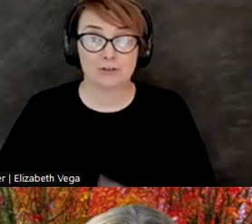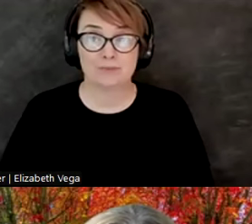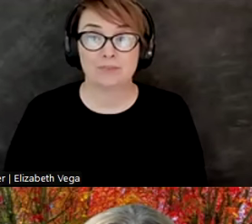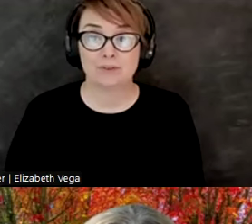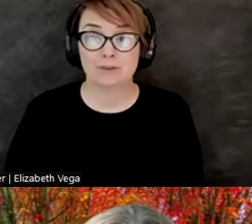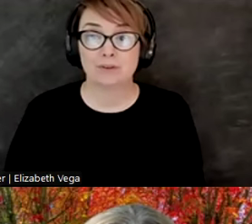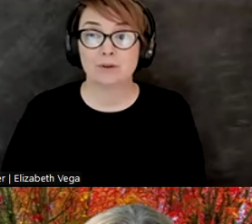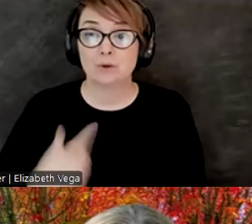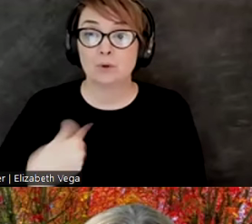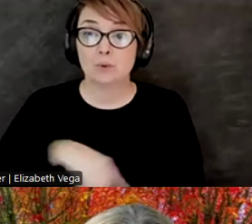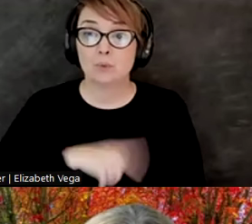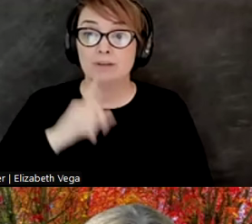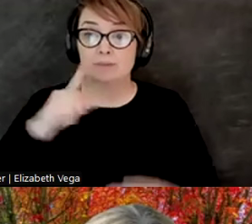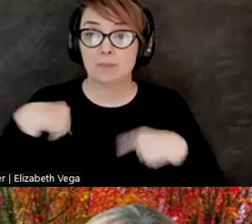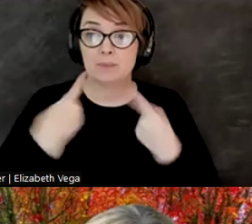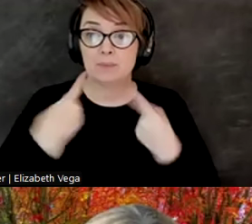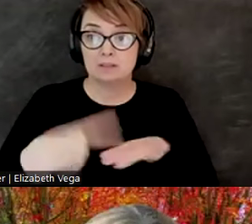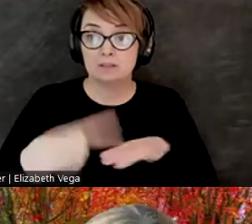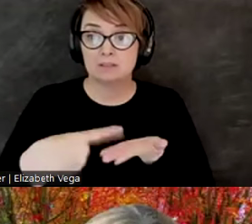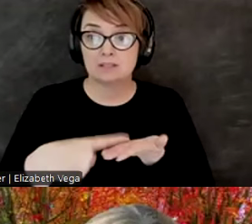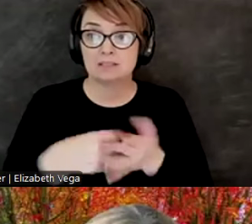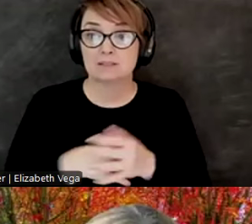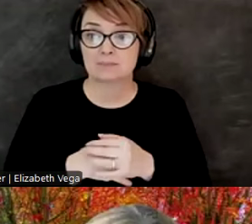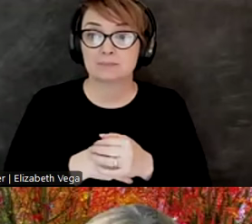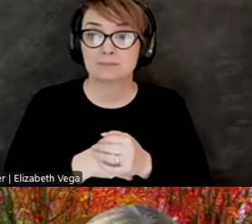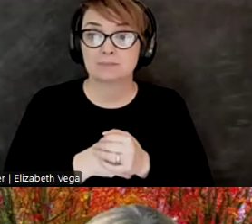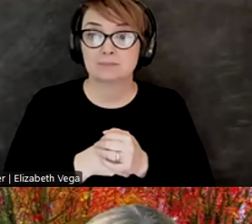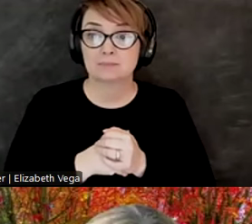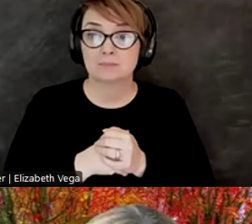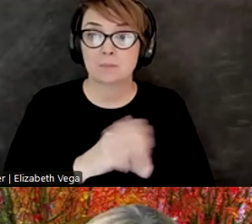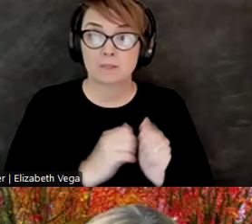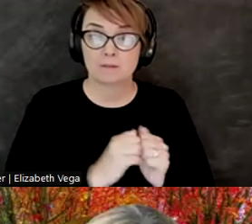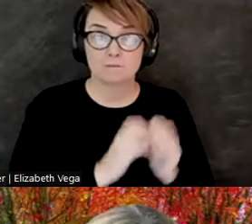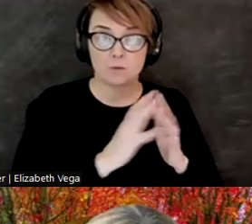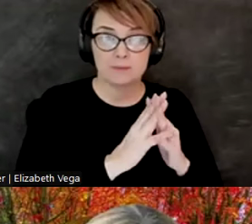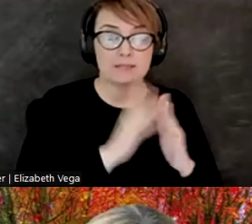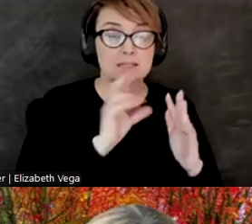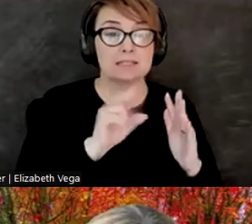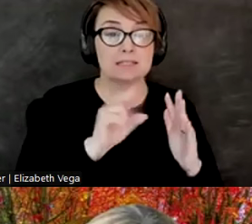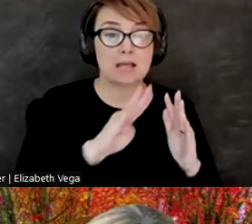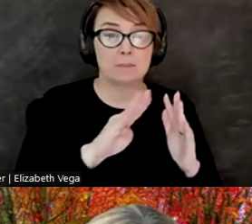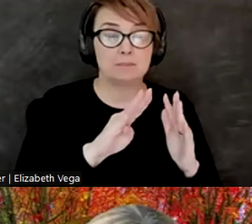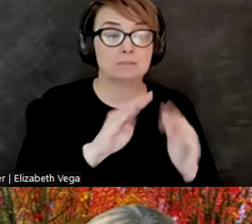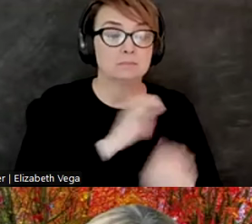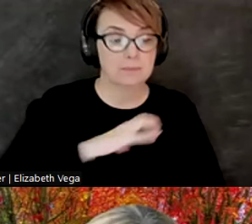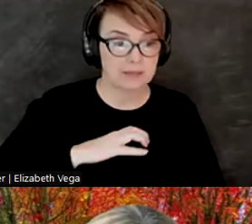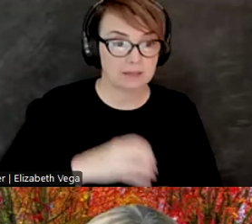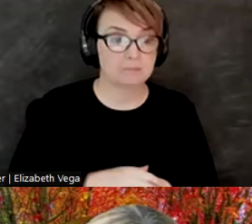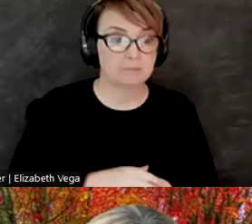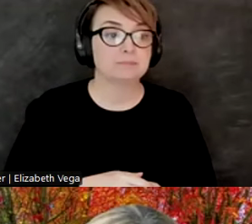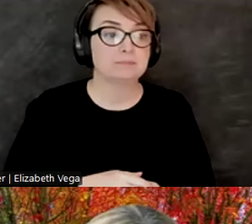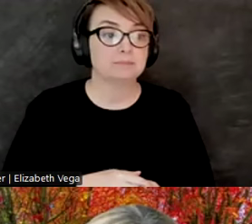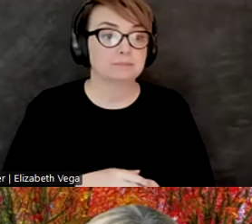been talking about the formation of a subcommittee. We have